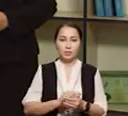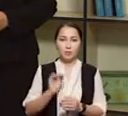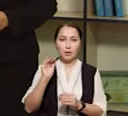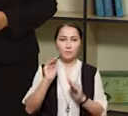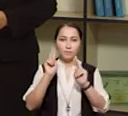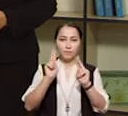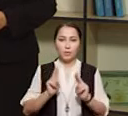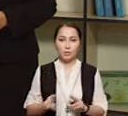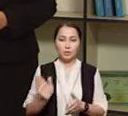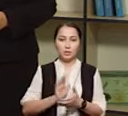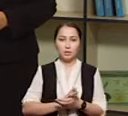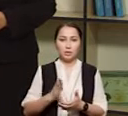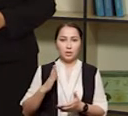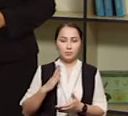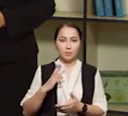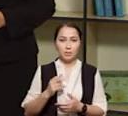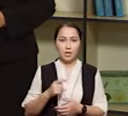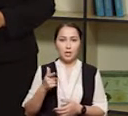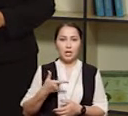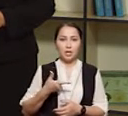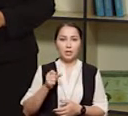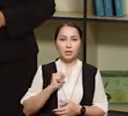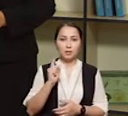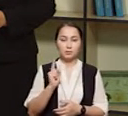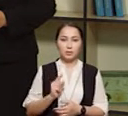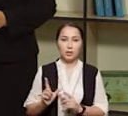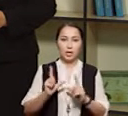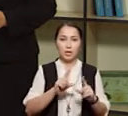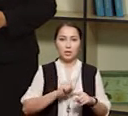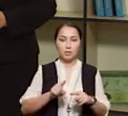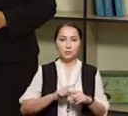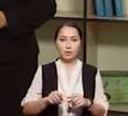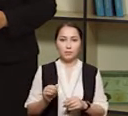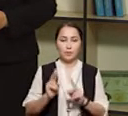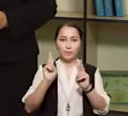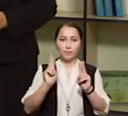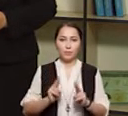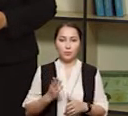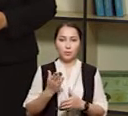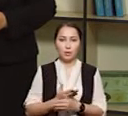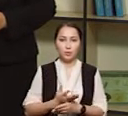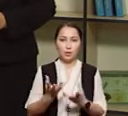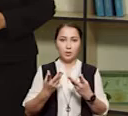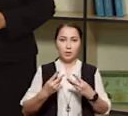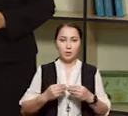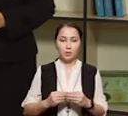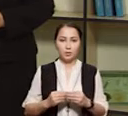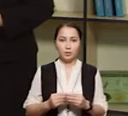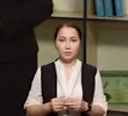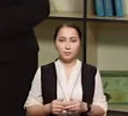edik. Gaz molekulalarining harakat tezligini kinetik energiya formulalari yordamida hisoblab